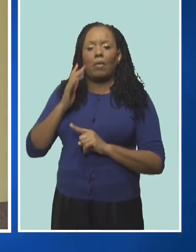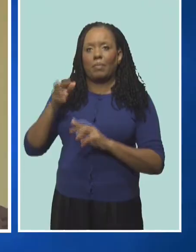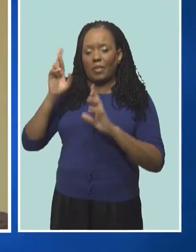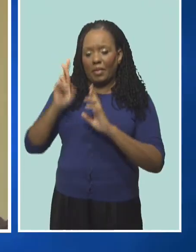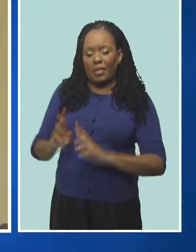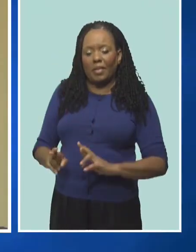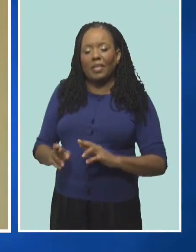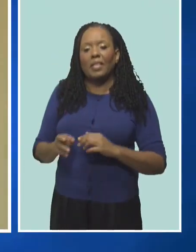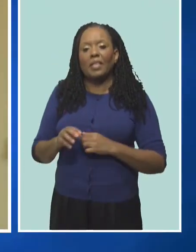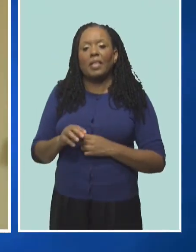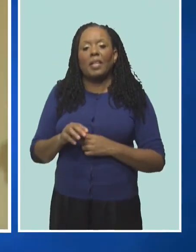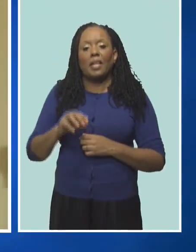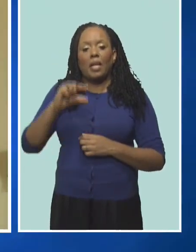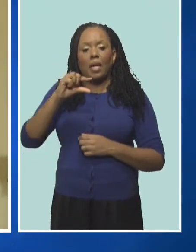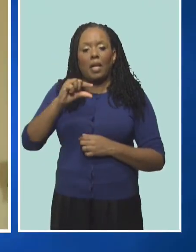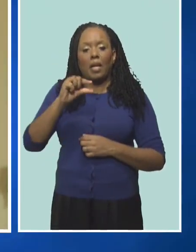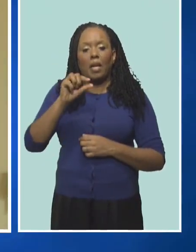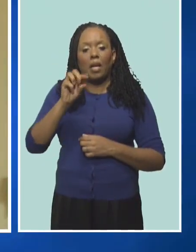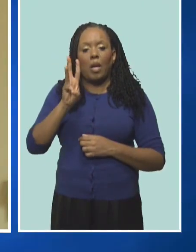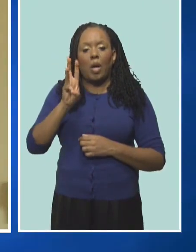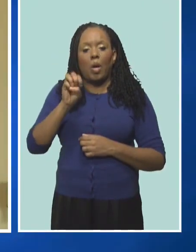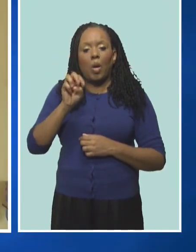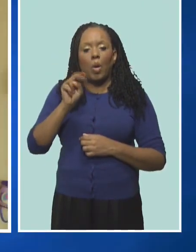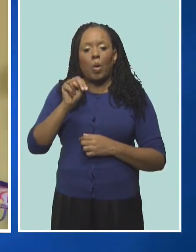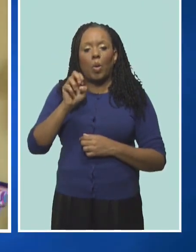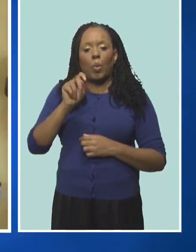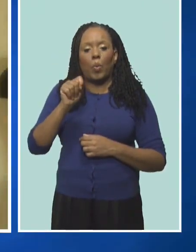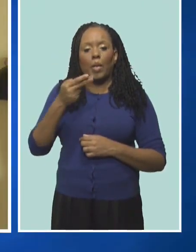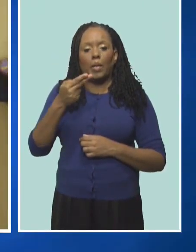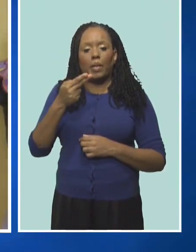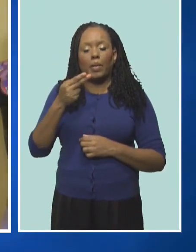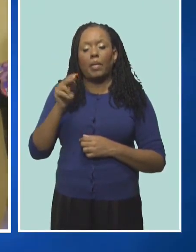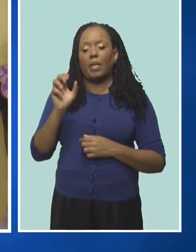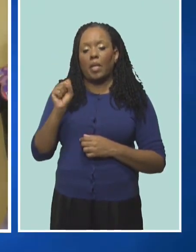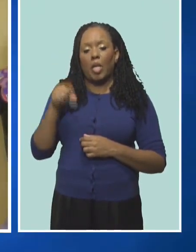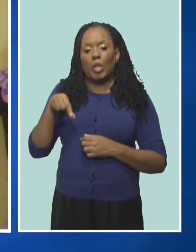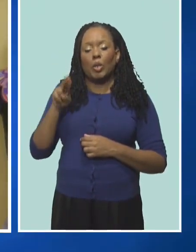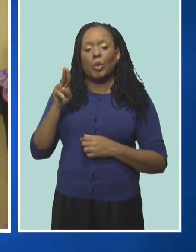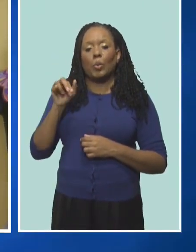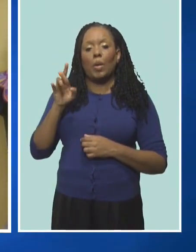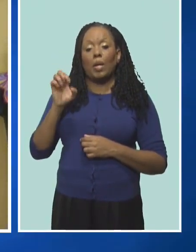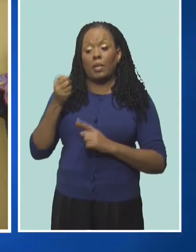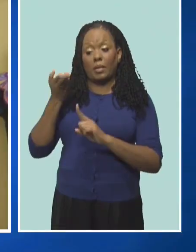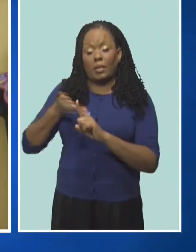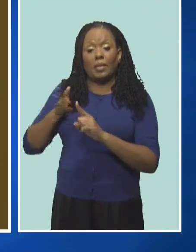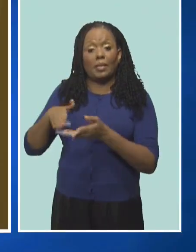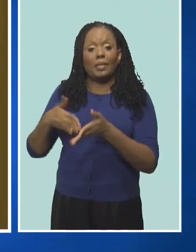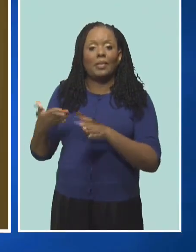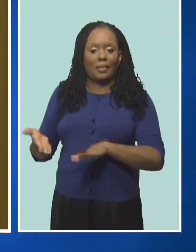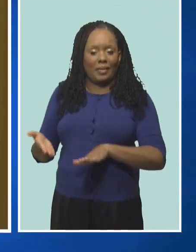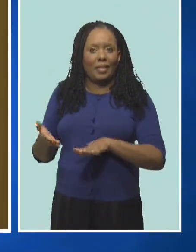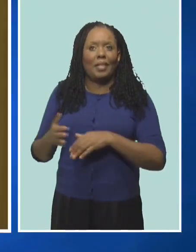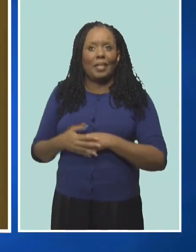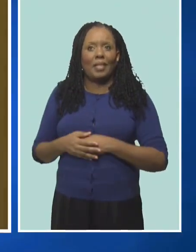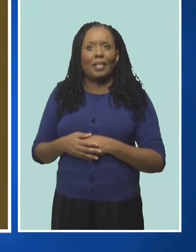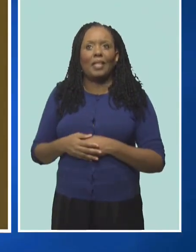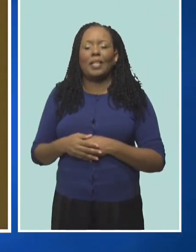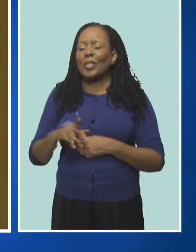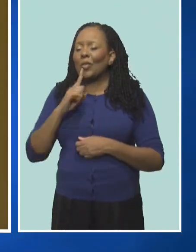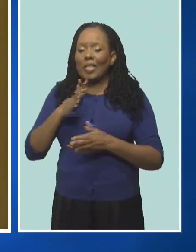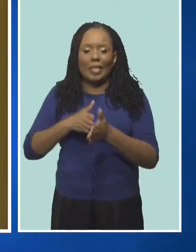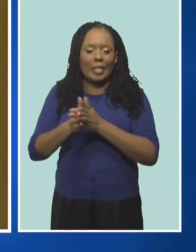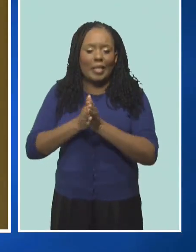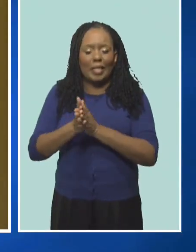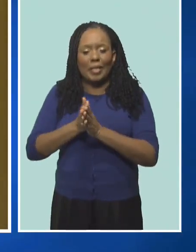there. And believe me, I love the song anyway. And this lady, she motivated me to be where I